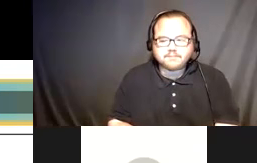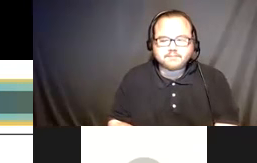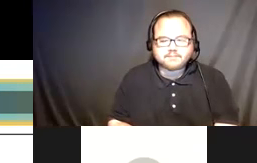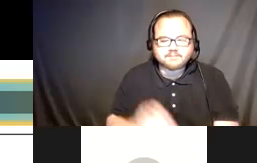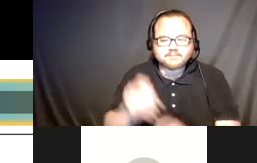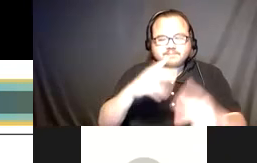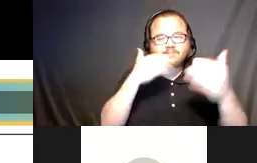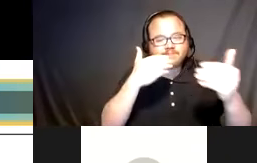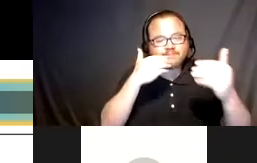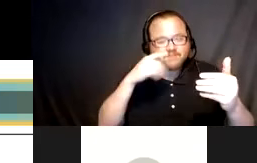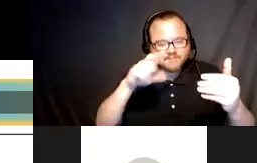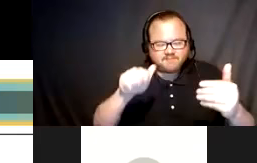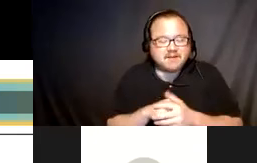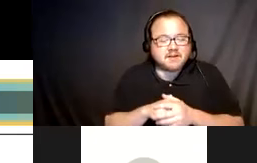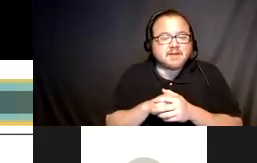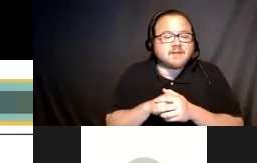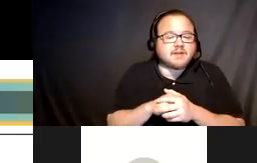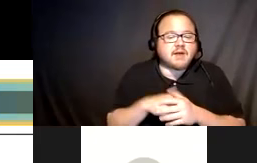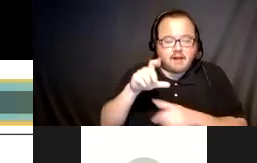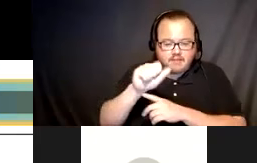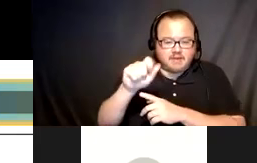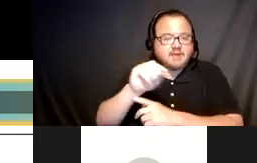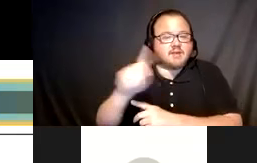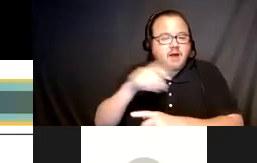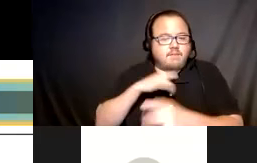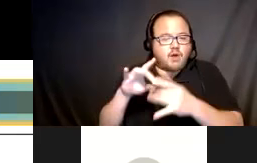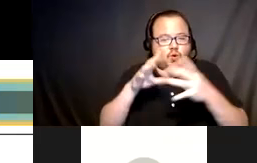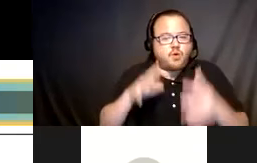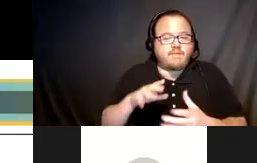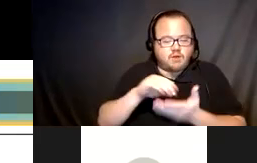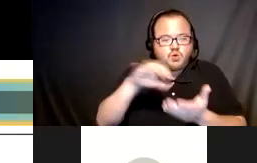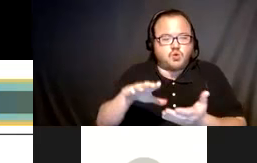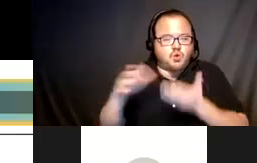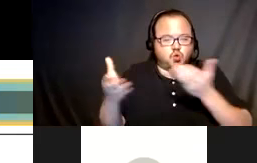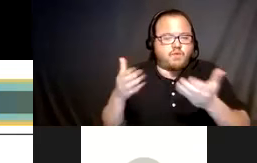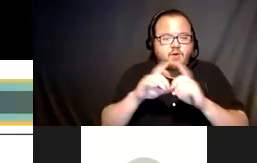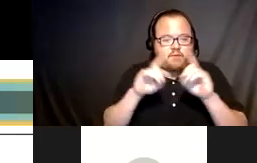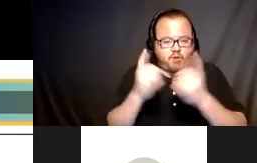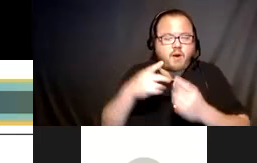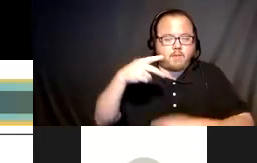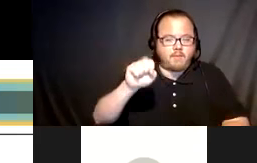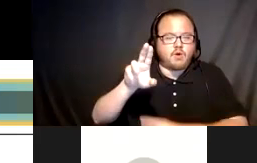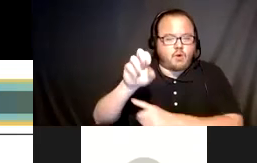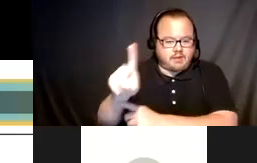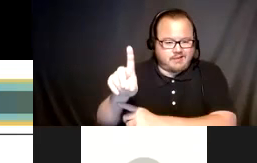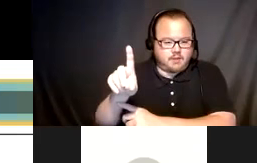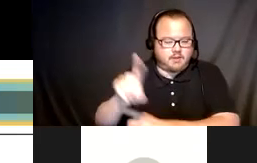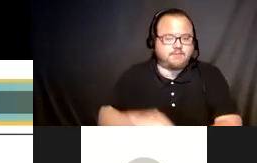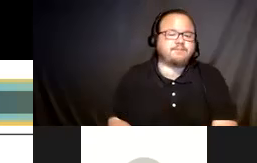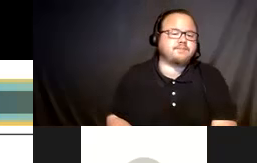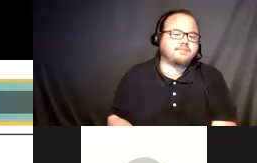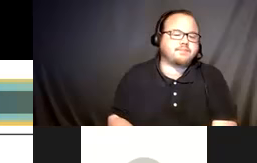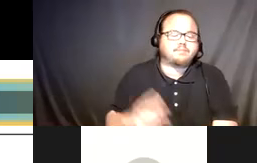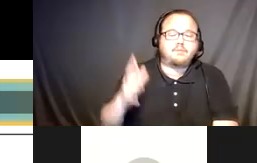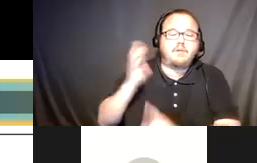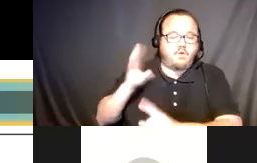Okay, thank you. Good morning. I'm Lisa Todd. I'm a coordinator with the Student Services Department with Palm Springs Unified. Formerly a